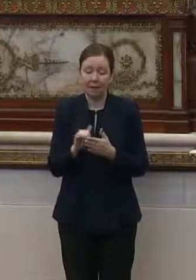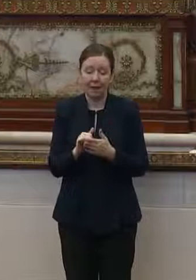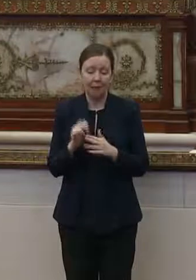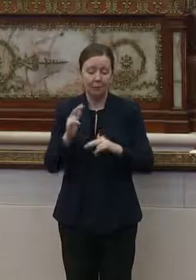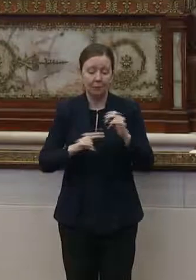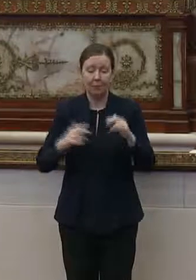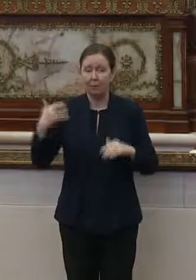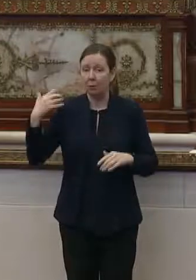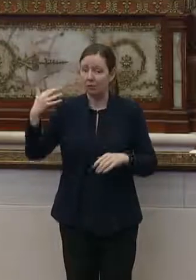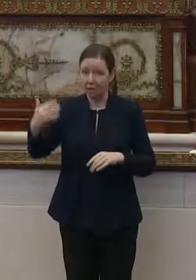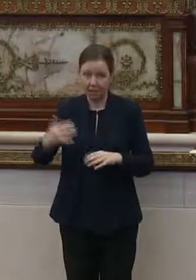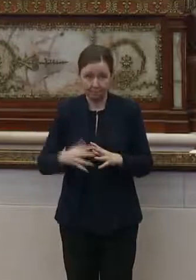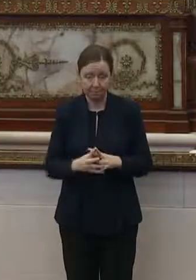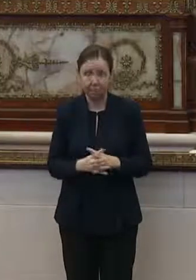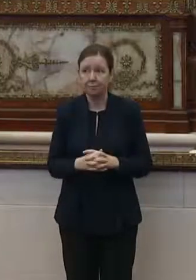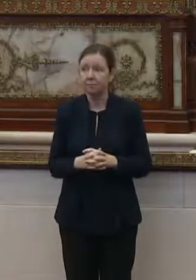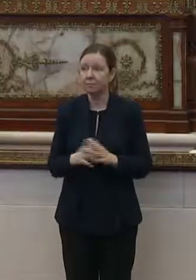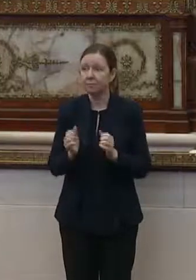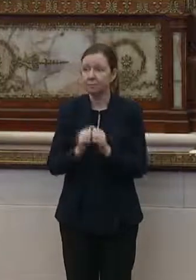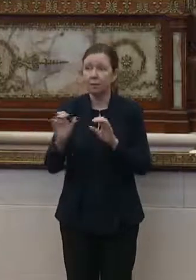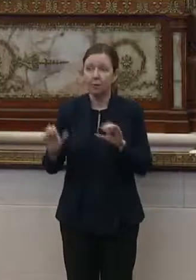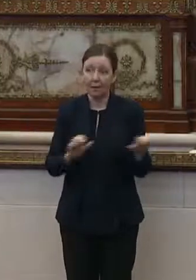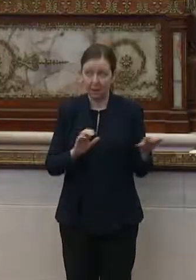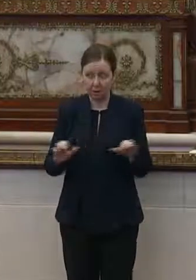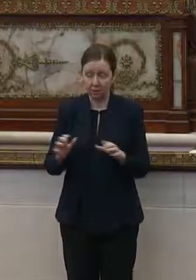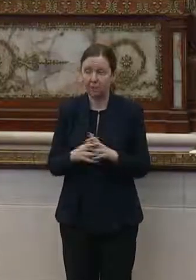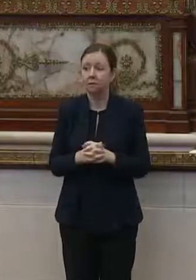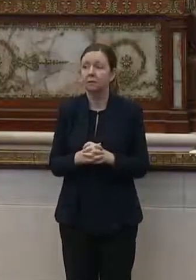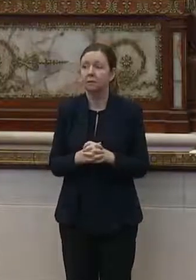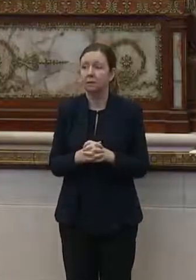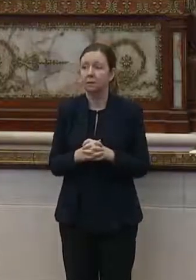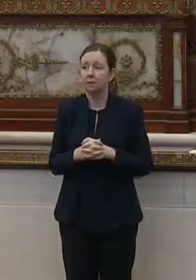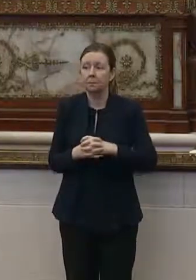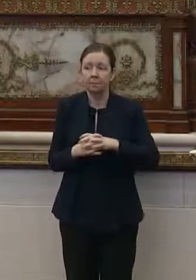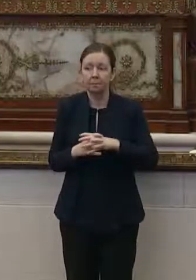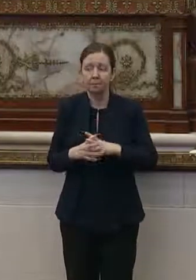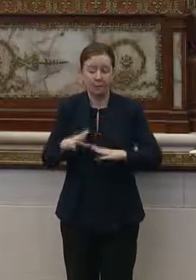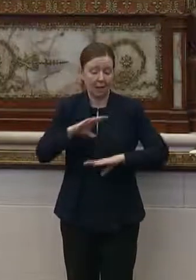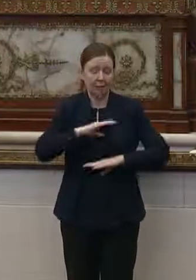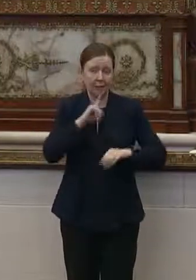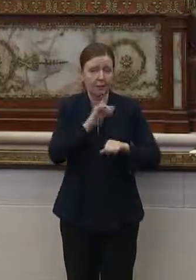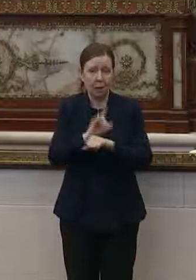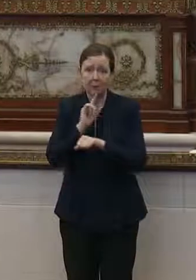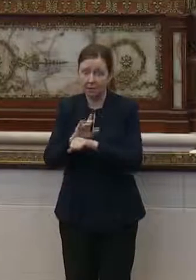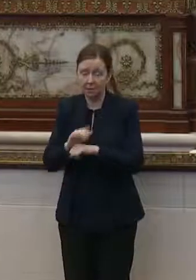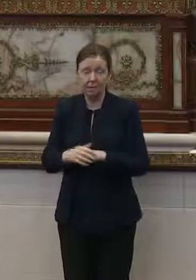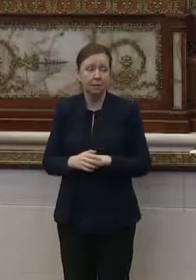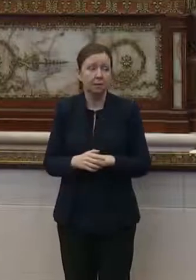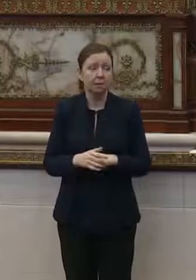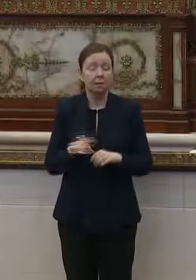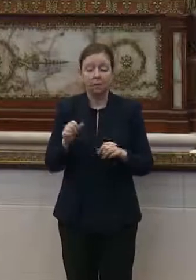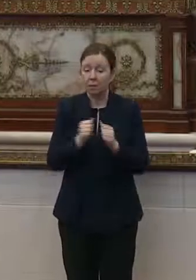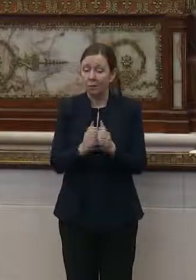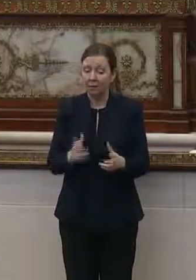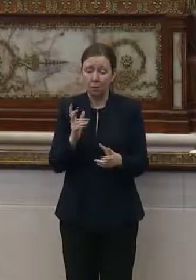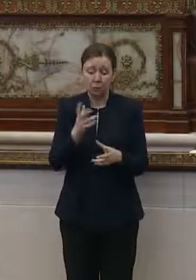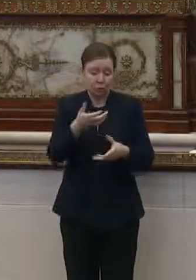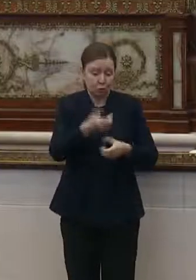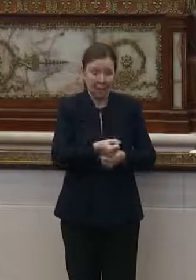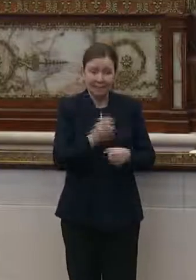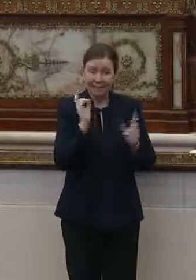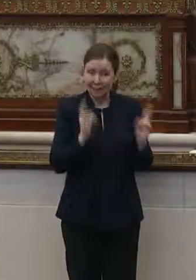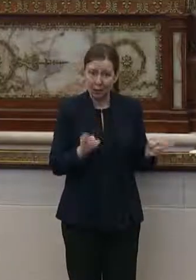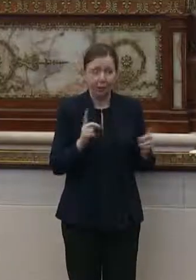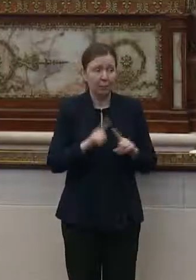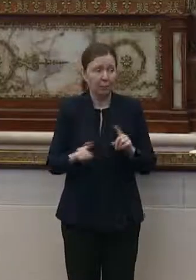up over time with actions and fulfilling promises. And you can lose trust in a hurry, but it takes a long time